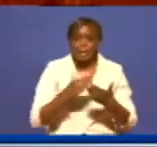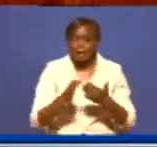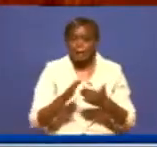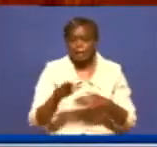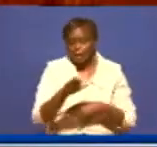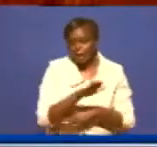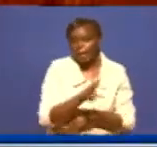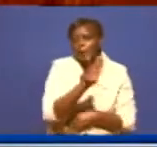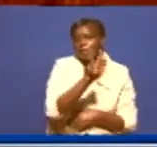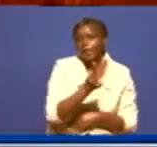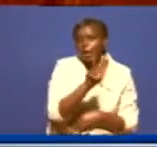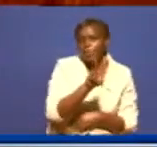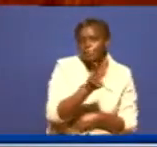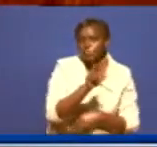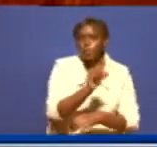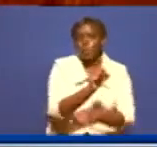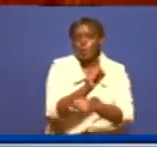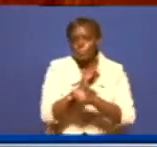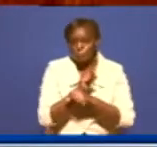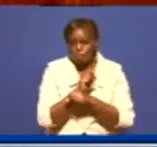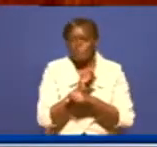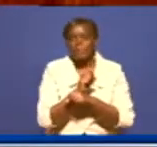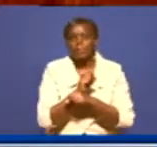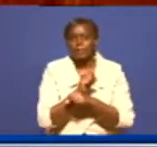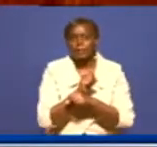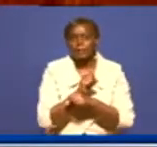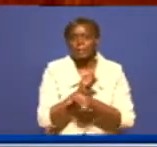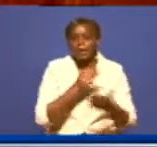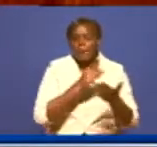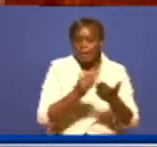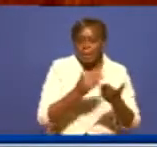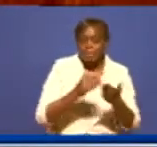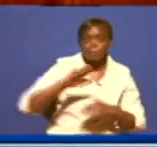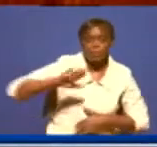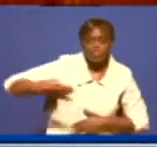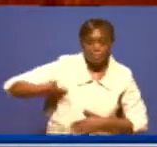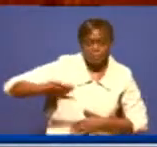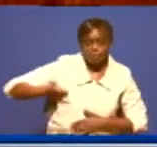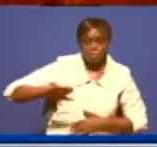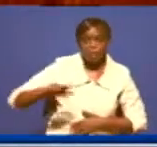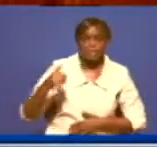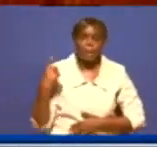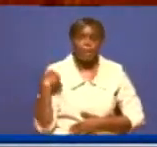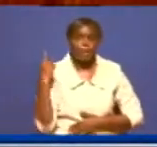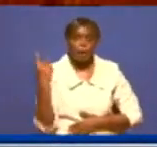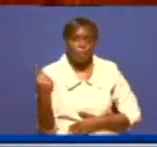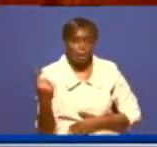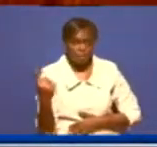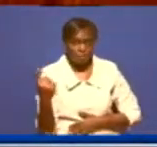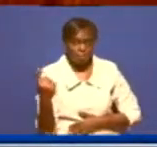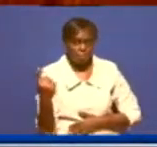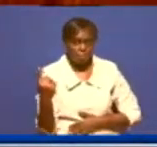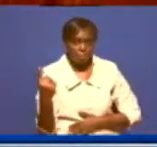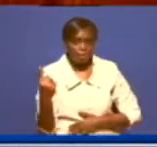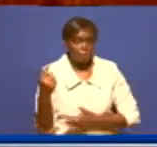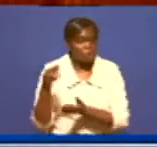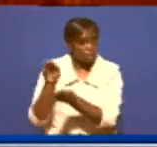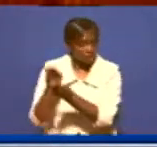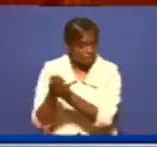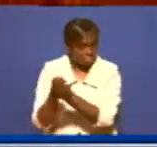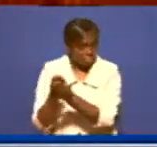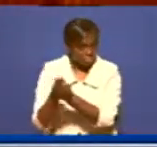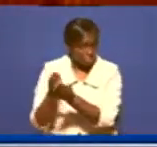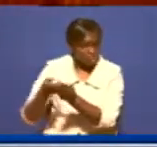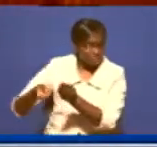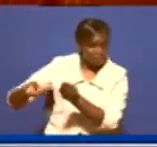where you're supposed to protect that tenancy deposit. One, it can either be a custodial or an